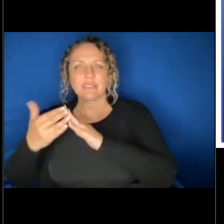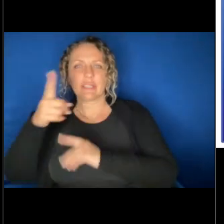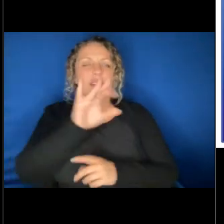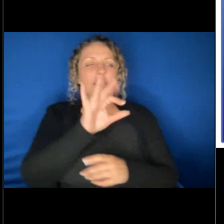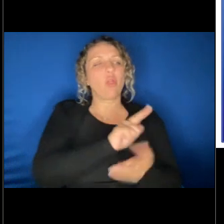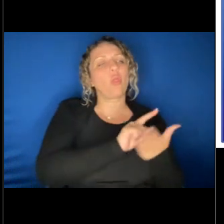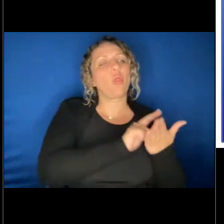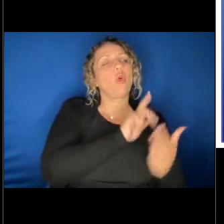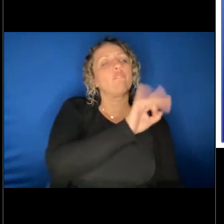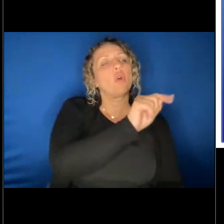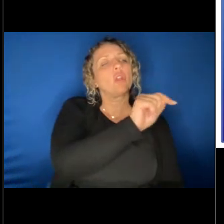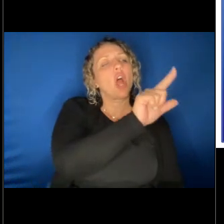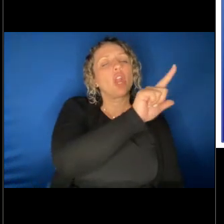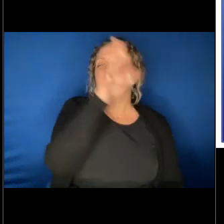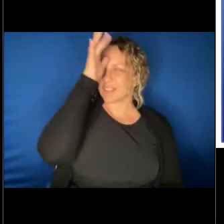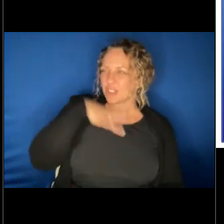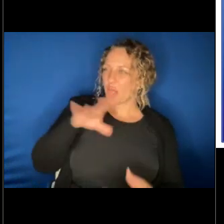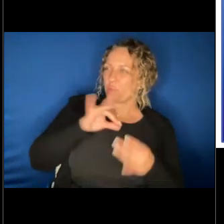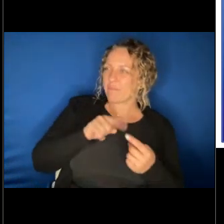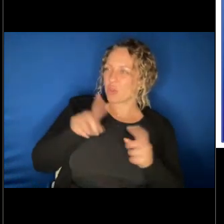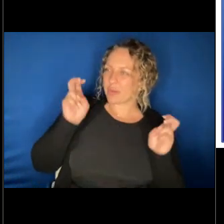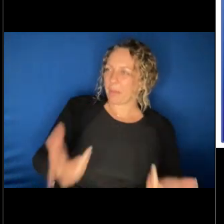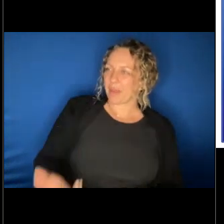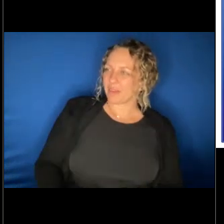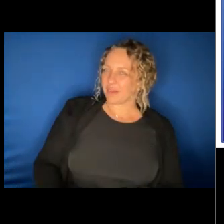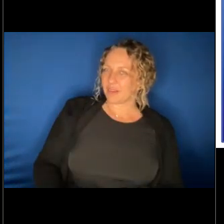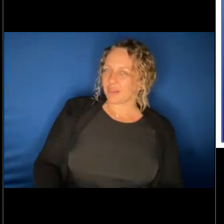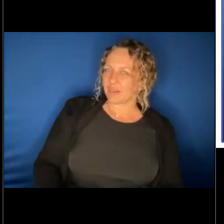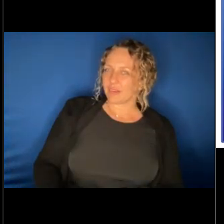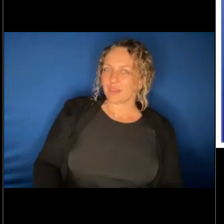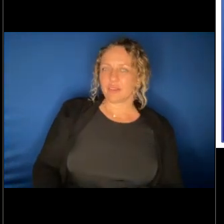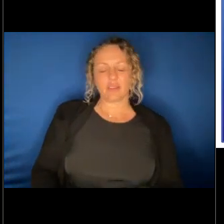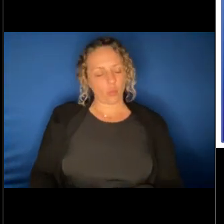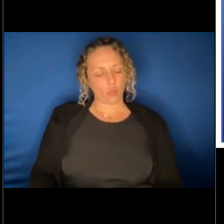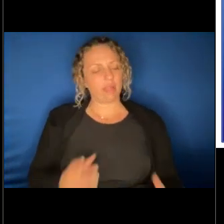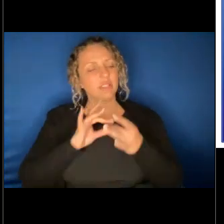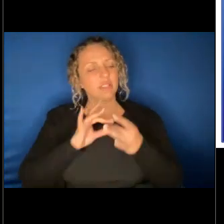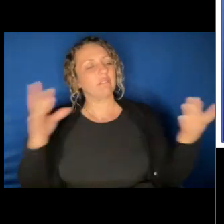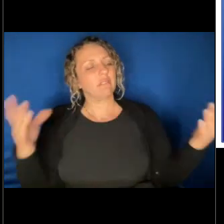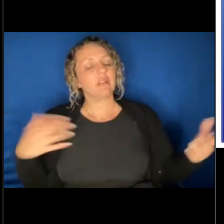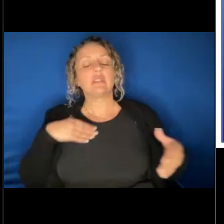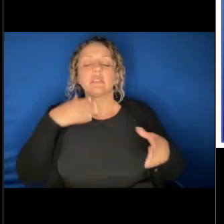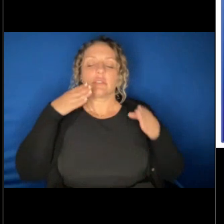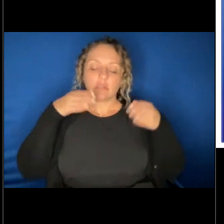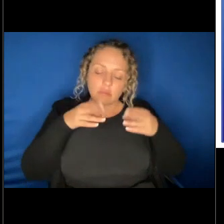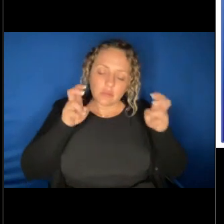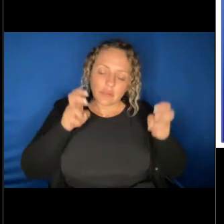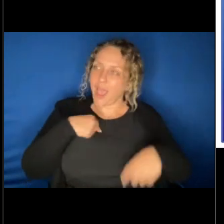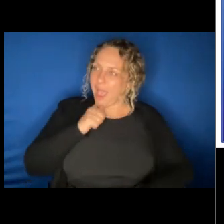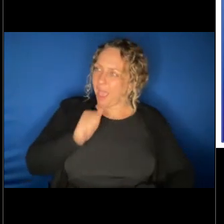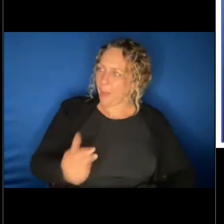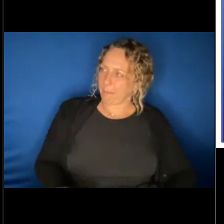Lauderdale. Sir, is this relevant to the topic? Relative. Please stay on topic. I am on